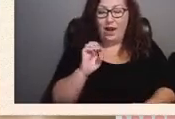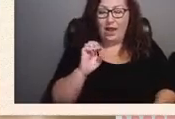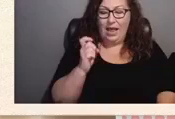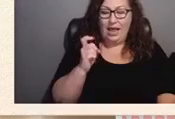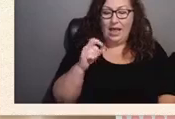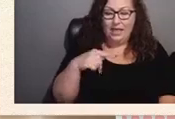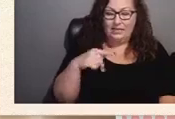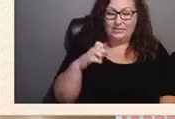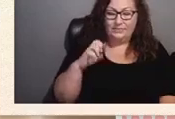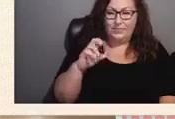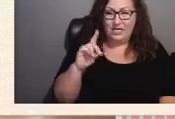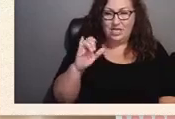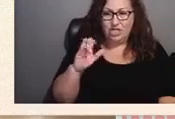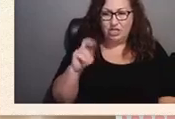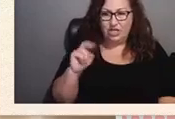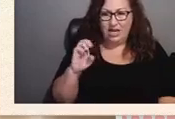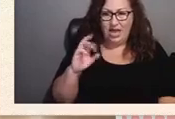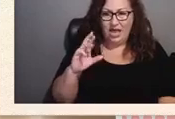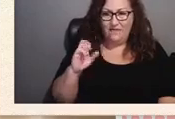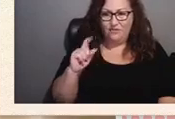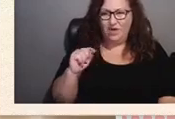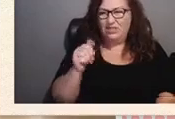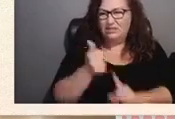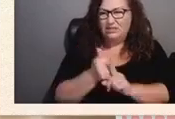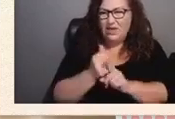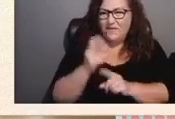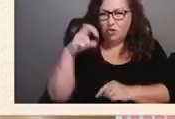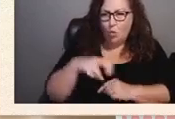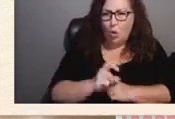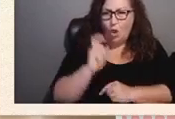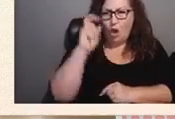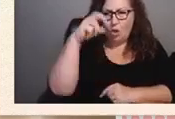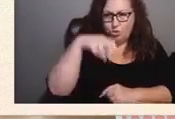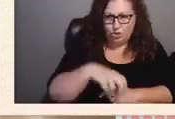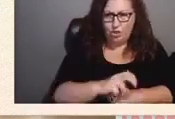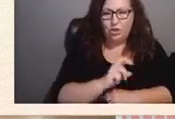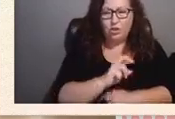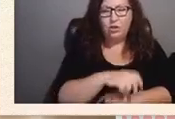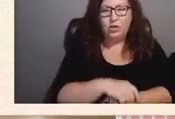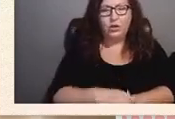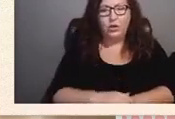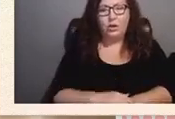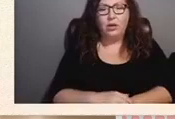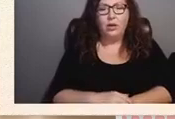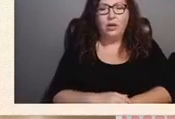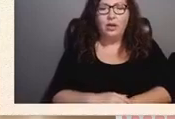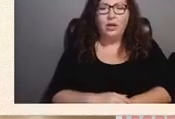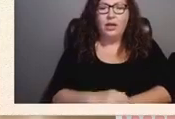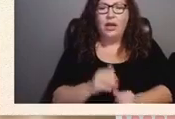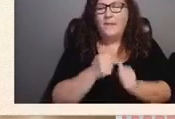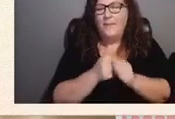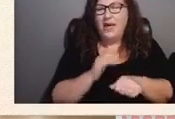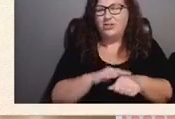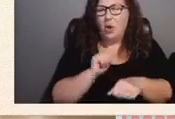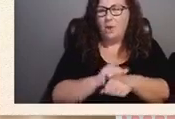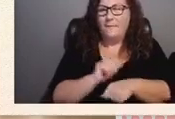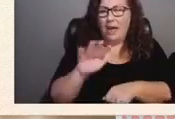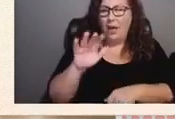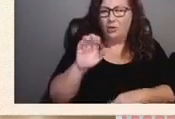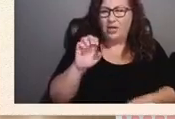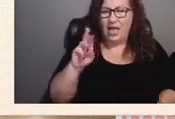is a roller coaster. It's based on Mount Everest in